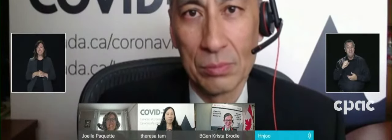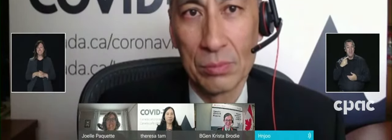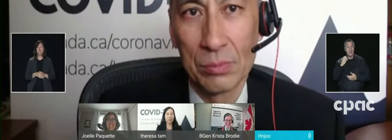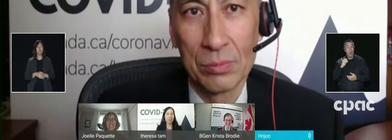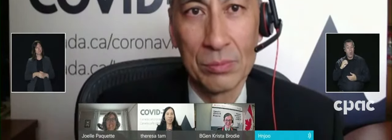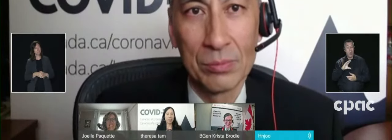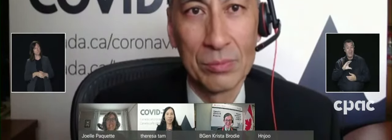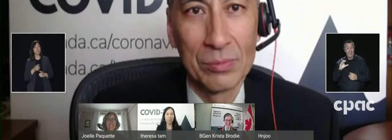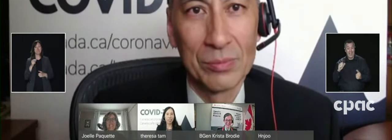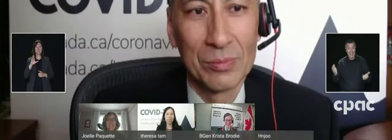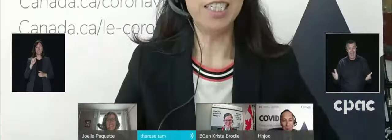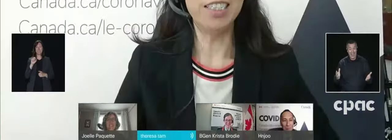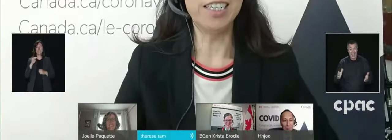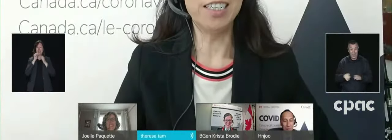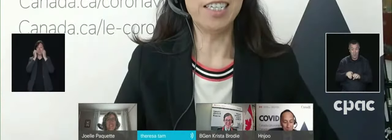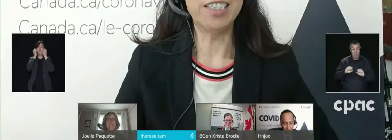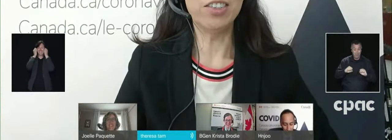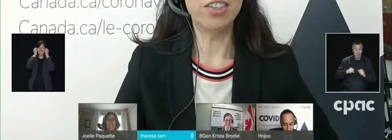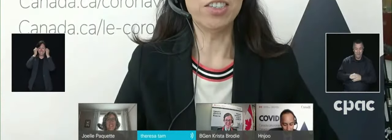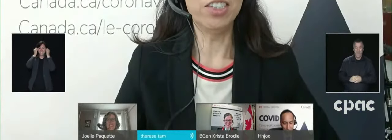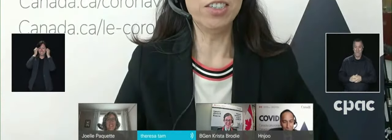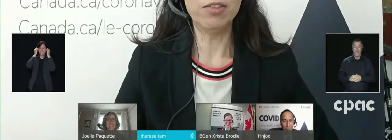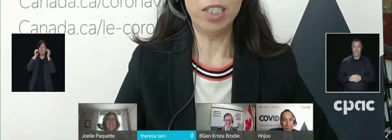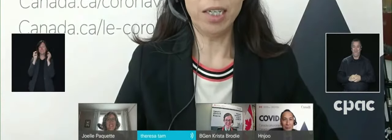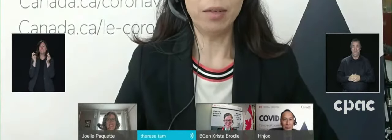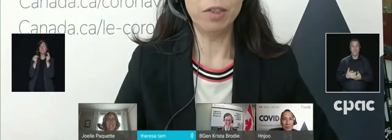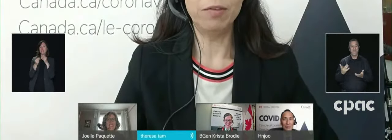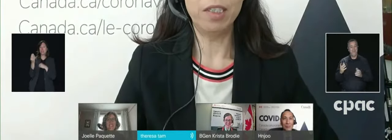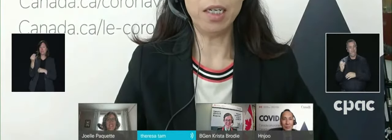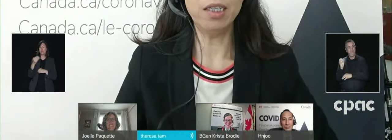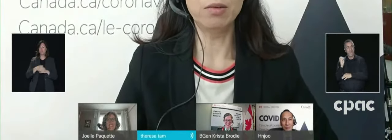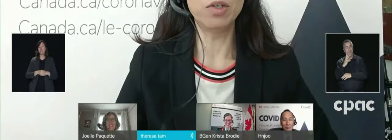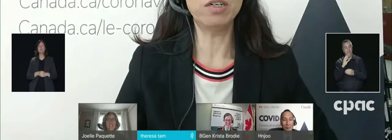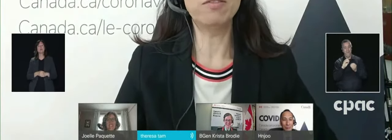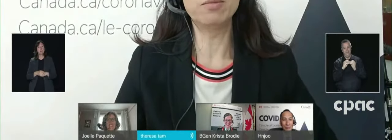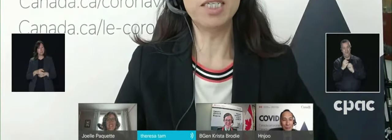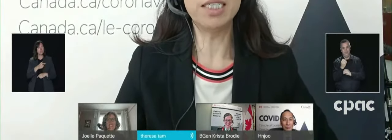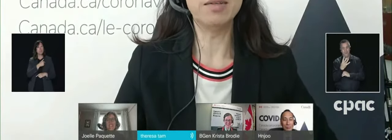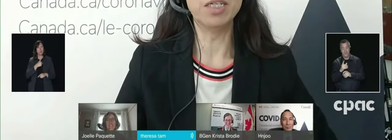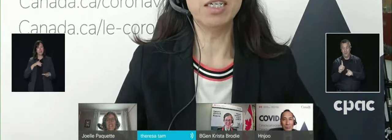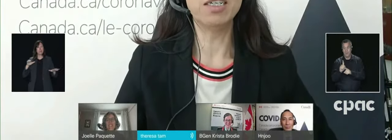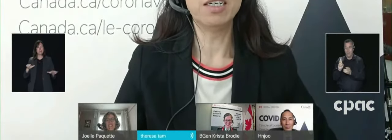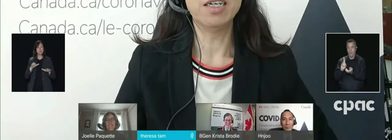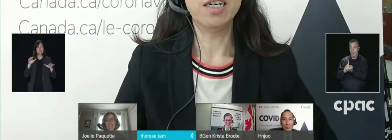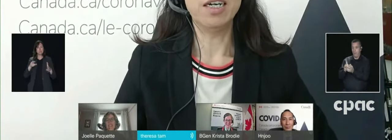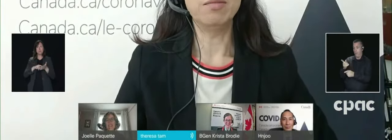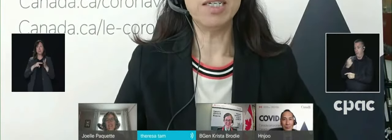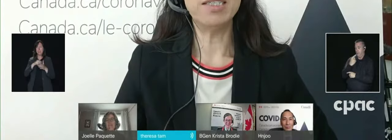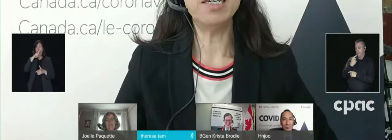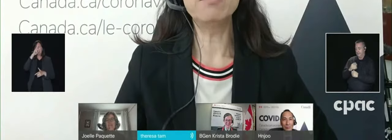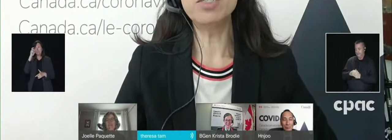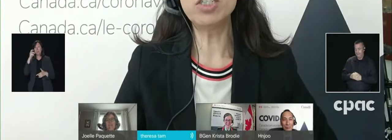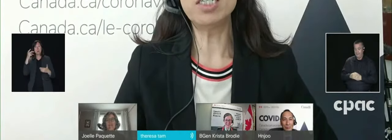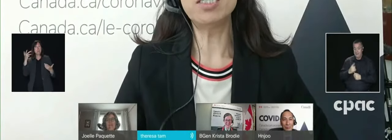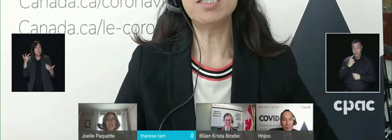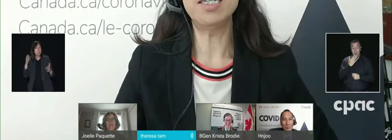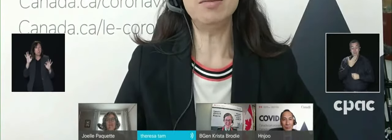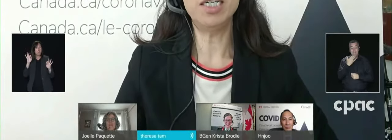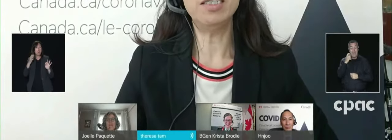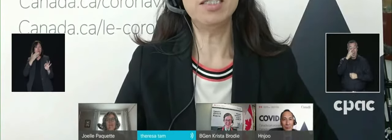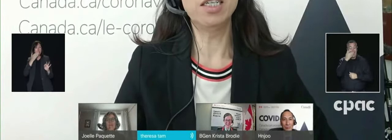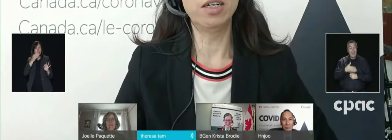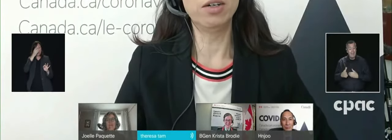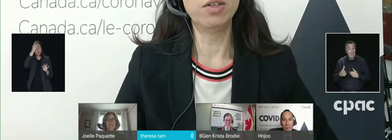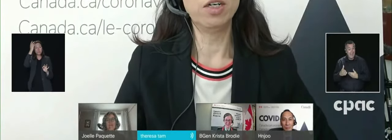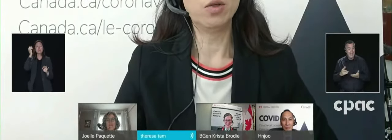Well, slide 14, and as Dr. Njoo has just said, we've done the work for a better summer, and by staying vigilant to